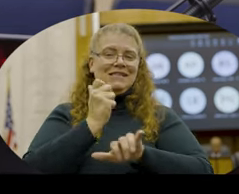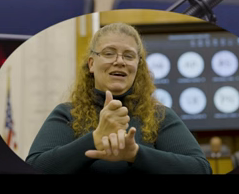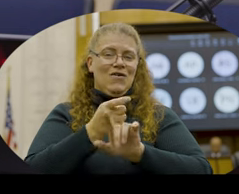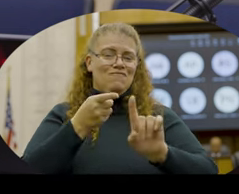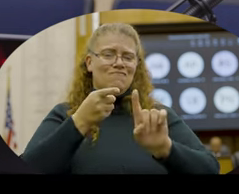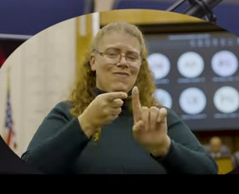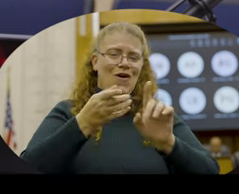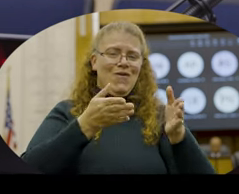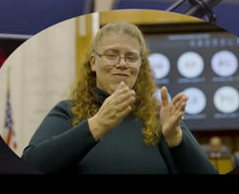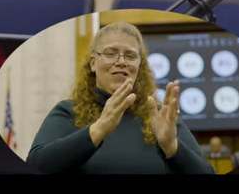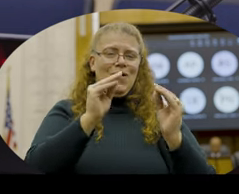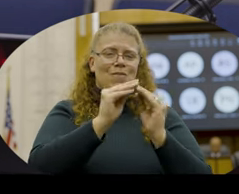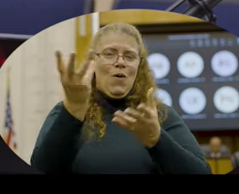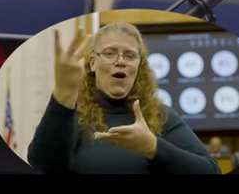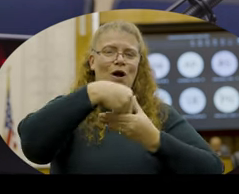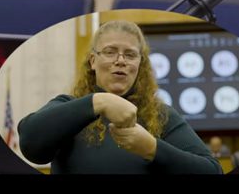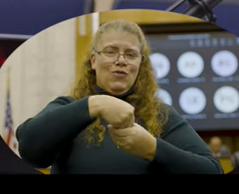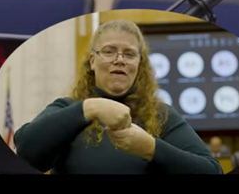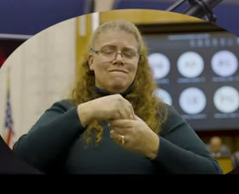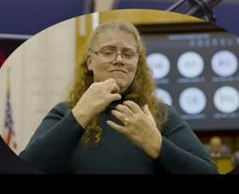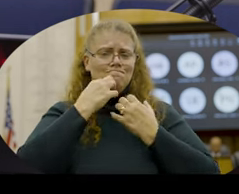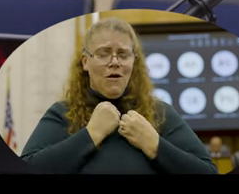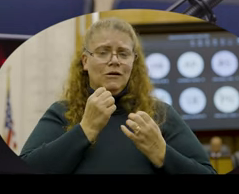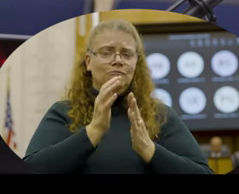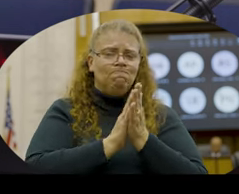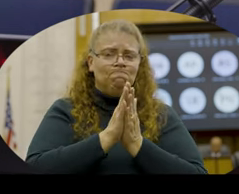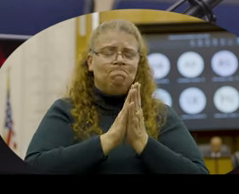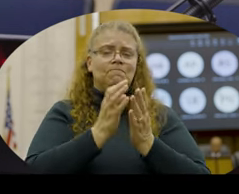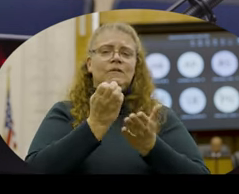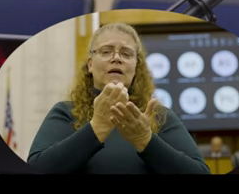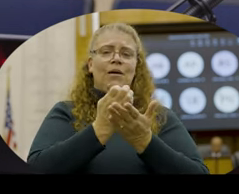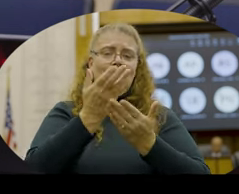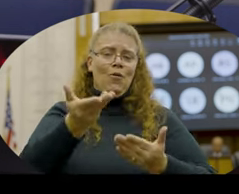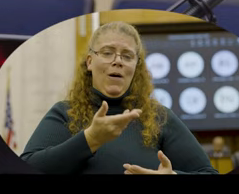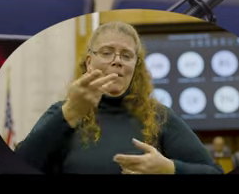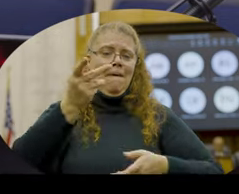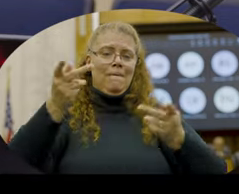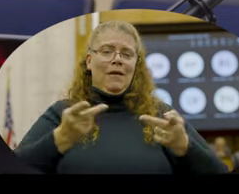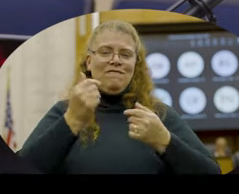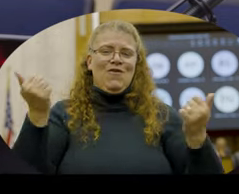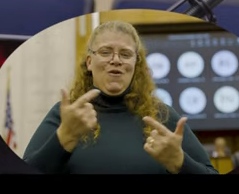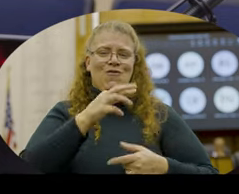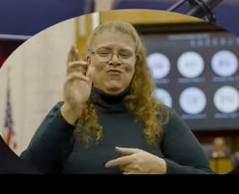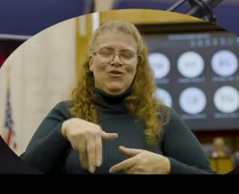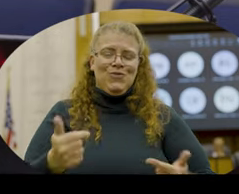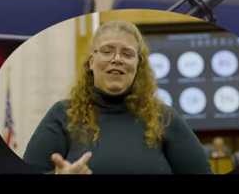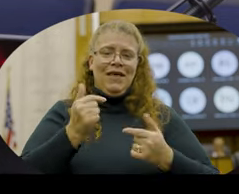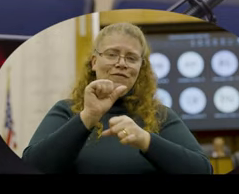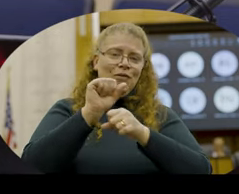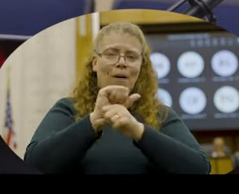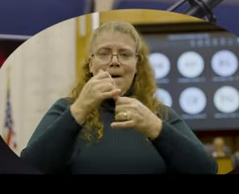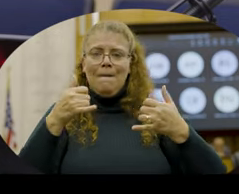in transportation infrastructure funding for our Complete Streets program. Under the leadership of DPW Director Bobby